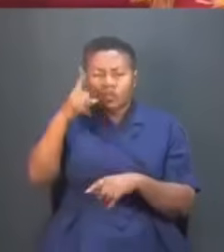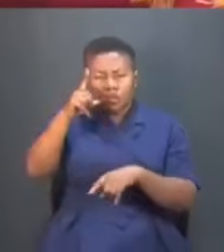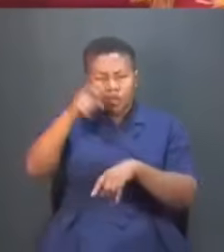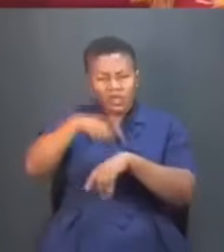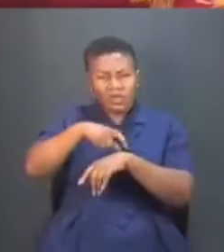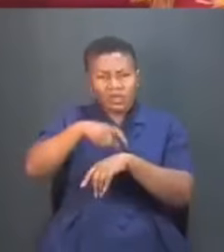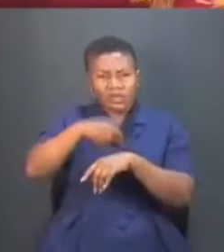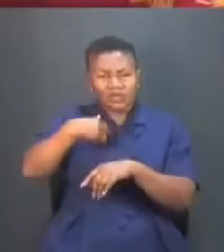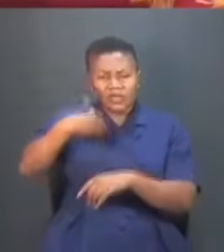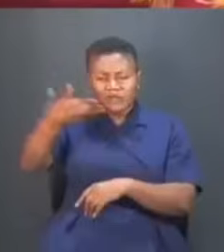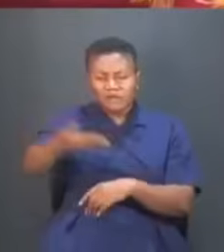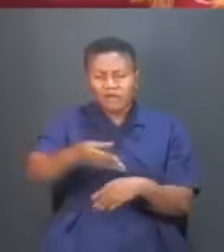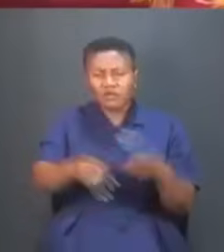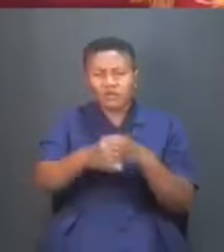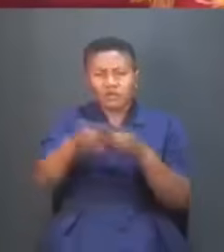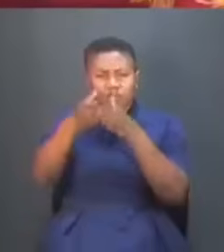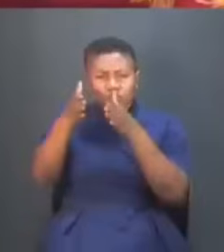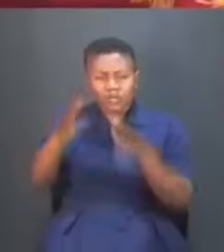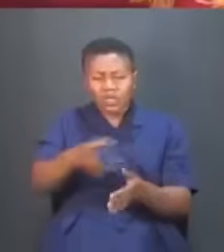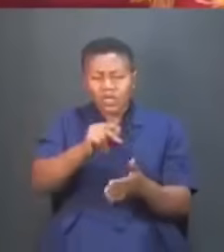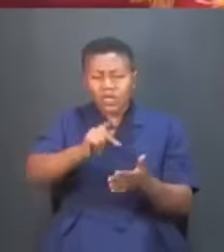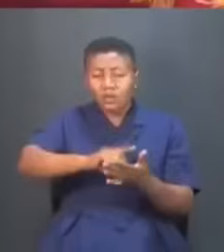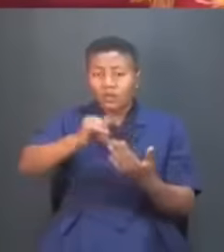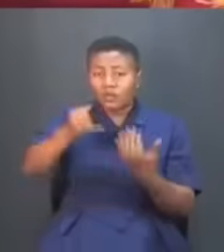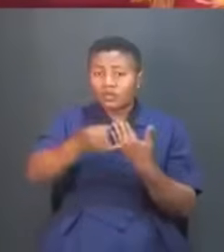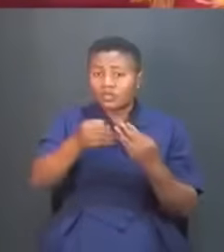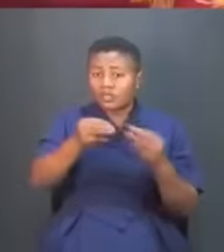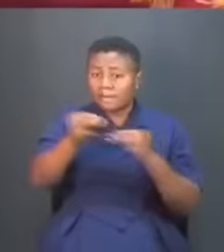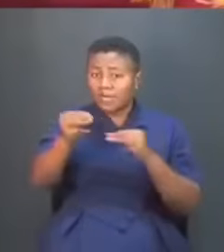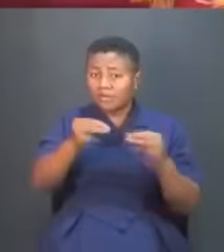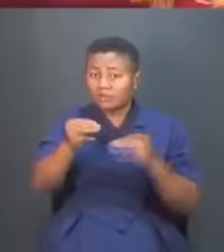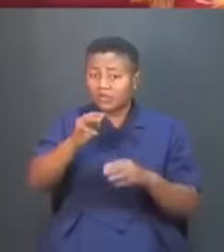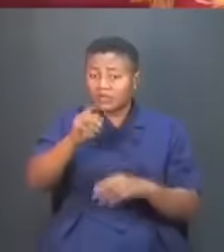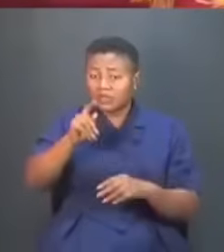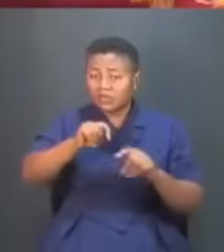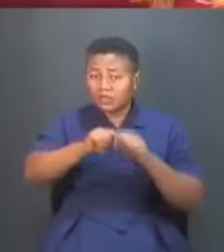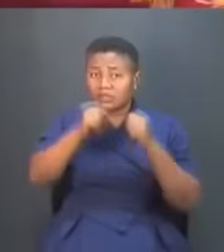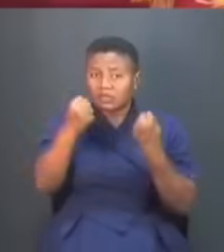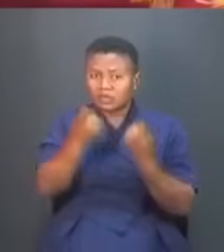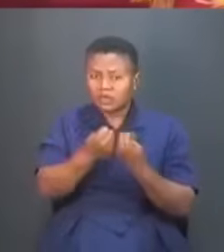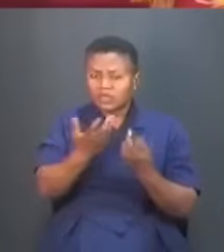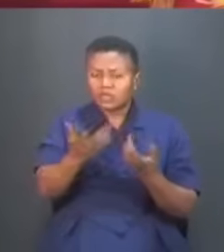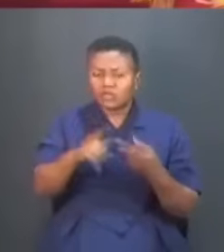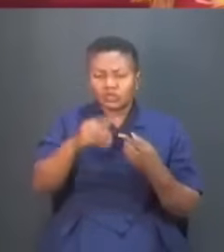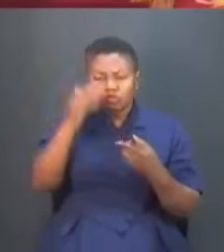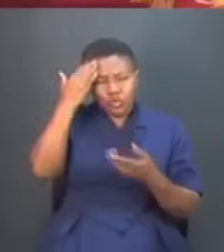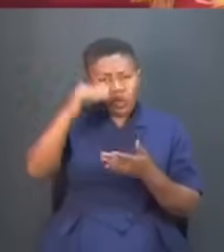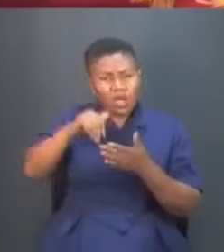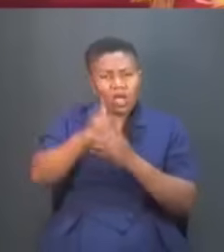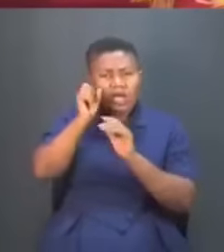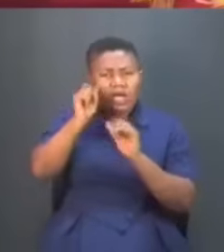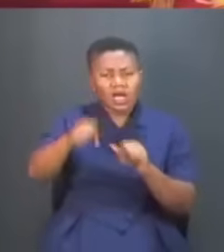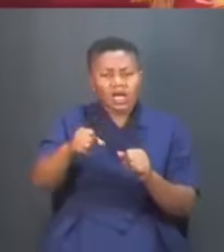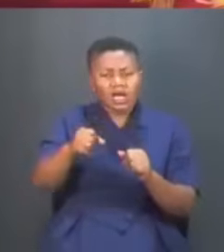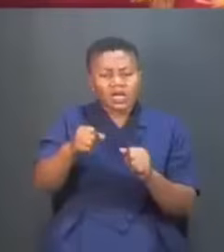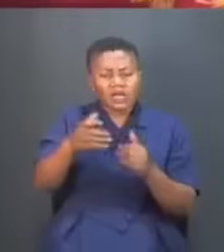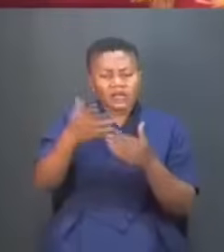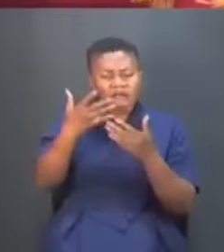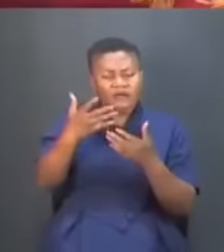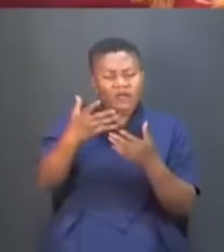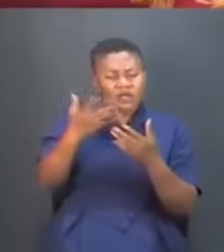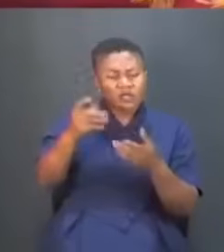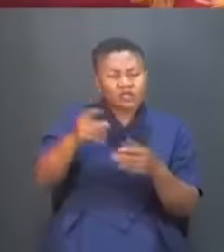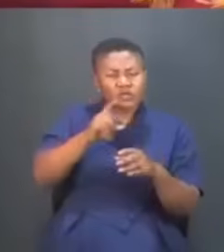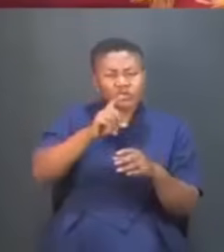project management team to come and meet with him to see how we can find lasting solution to the situation. But it all boils down to